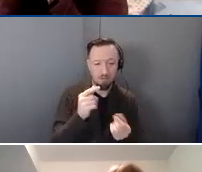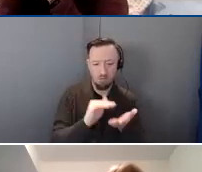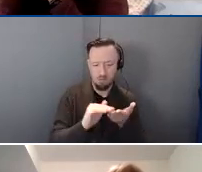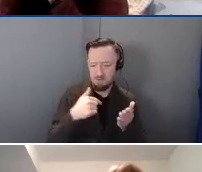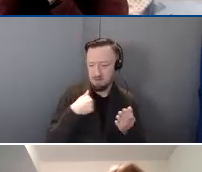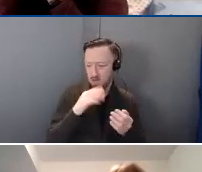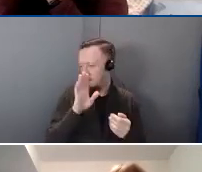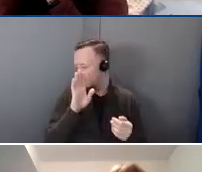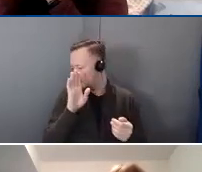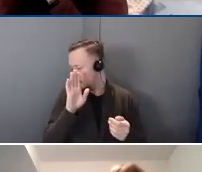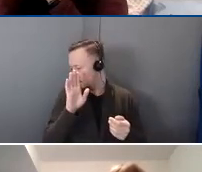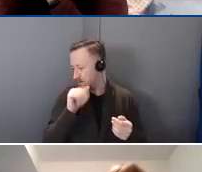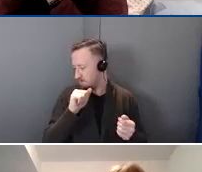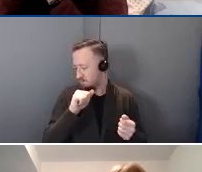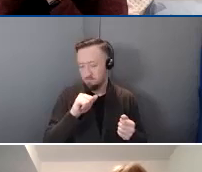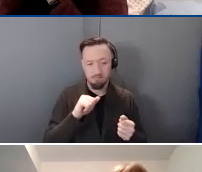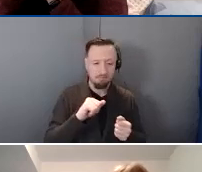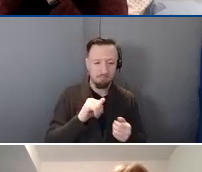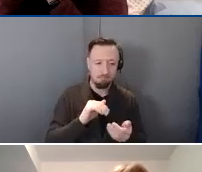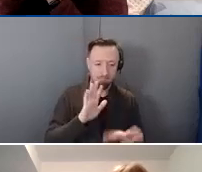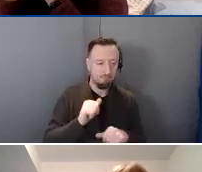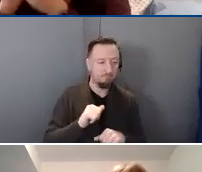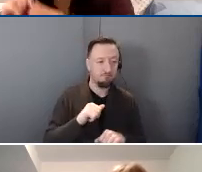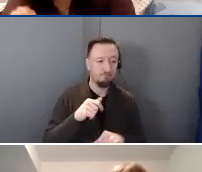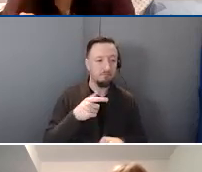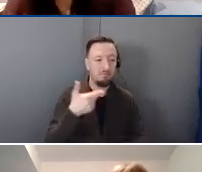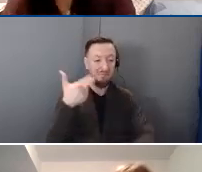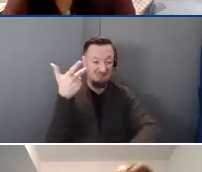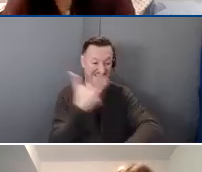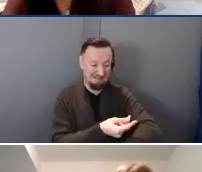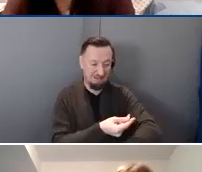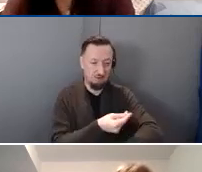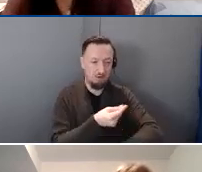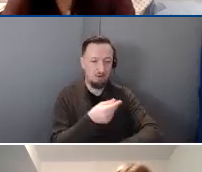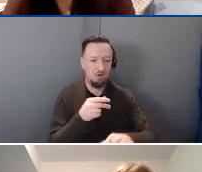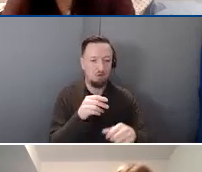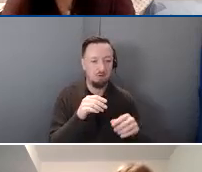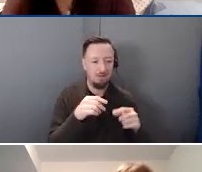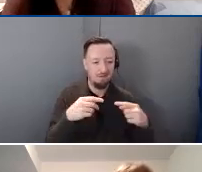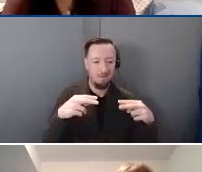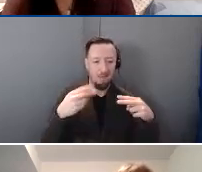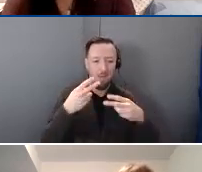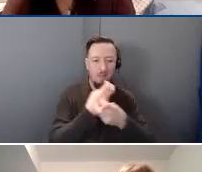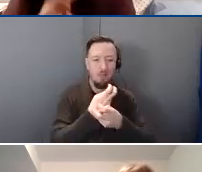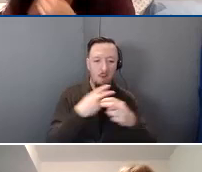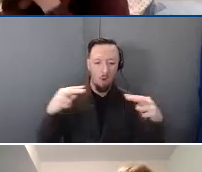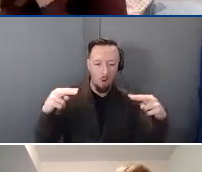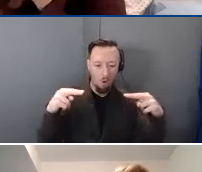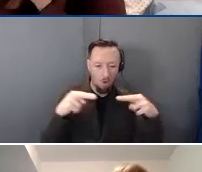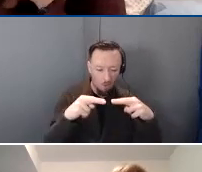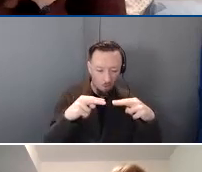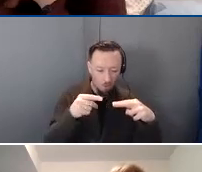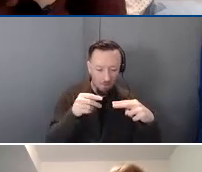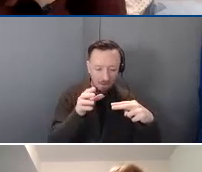phosphate actually injected into that area to kind of fill in the gap of where it was missing before. And